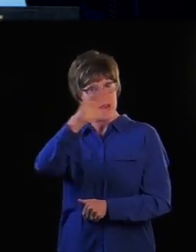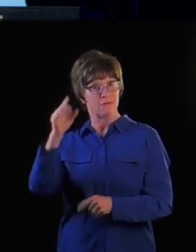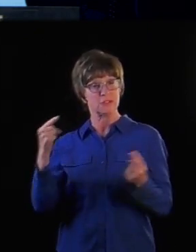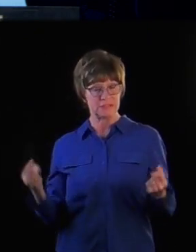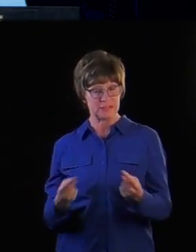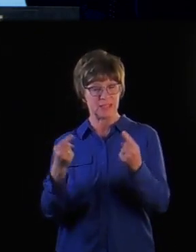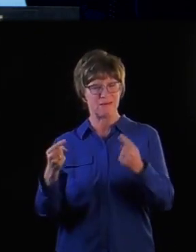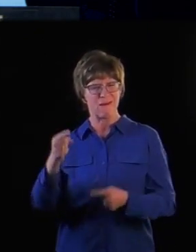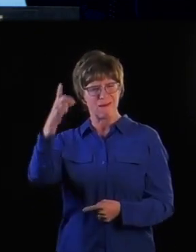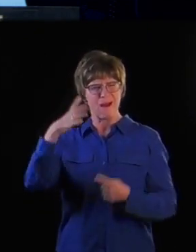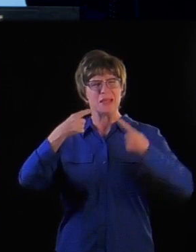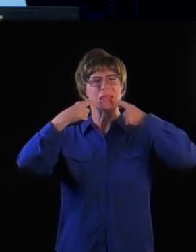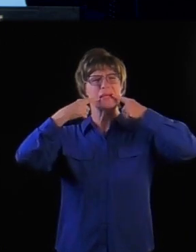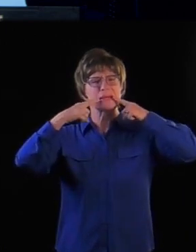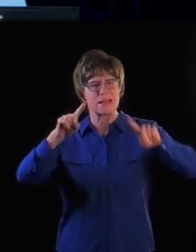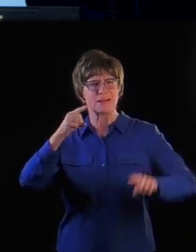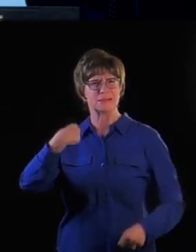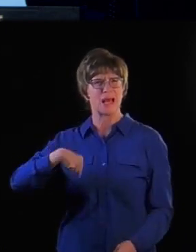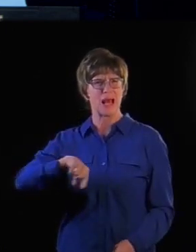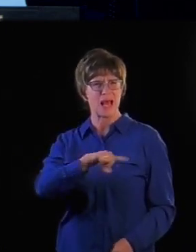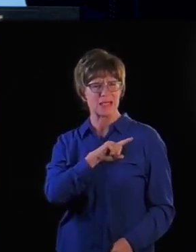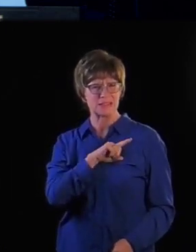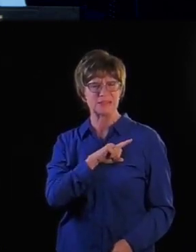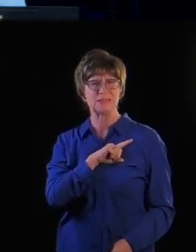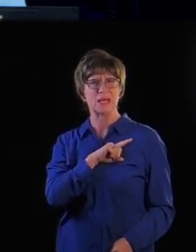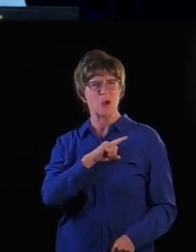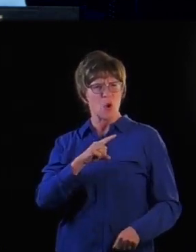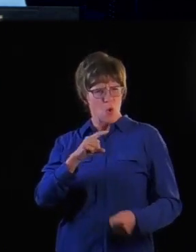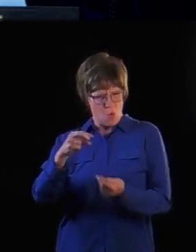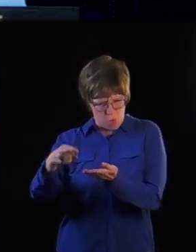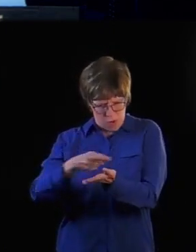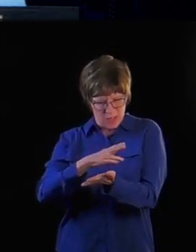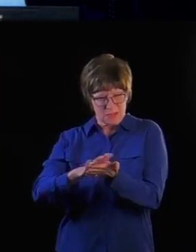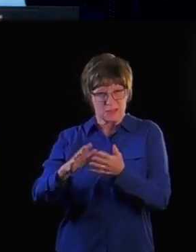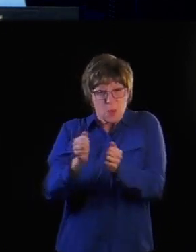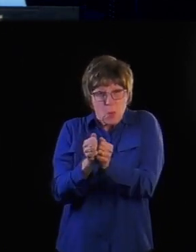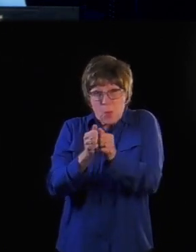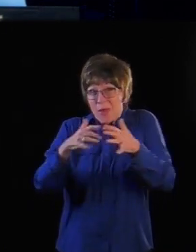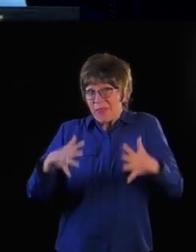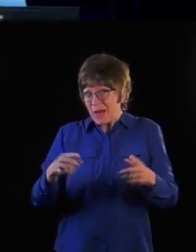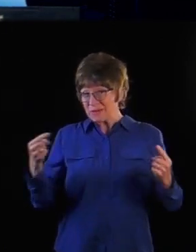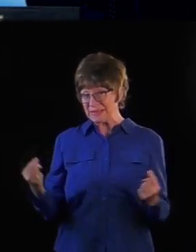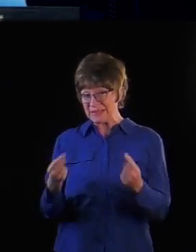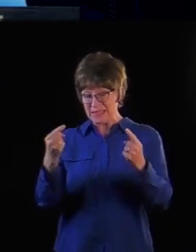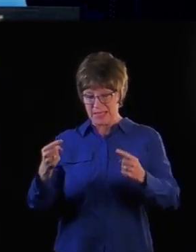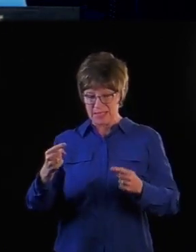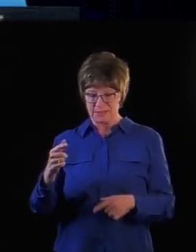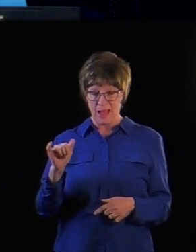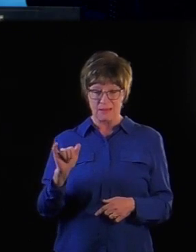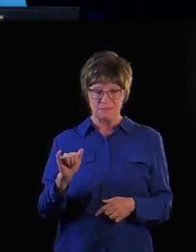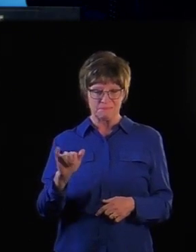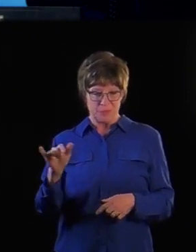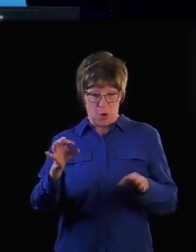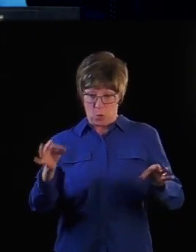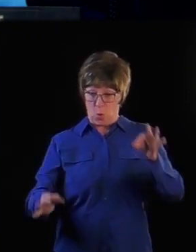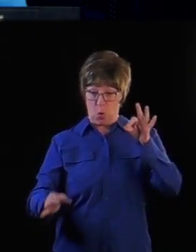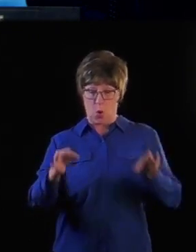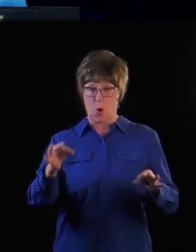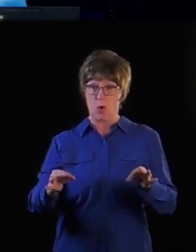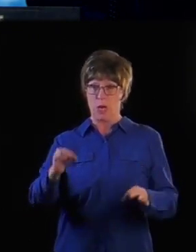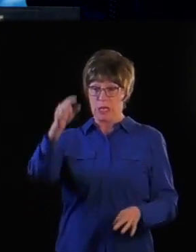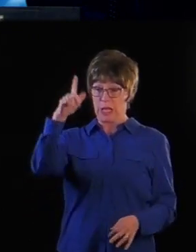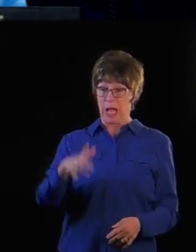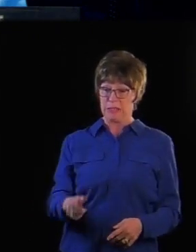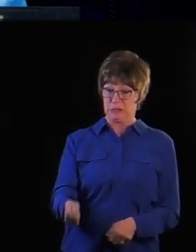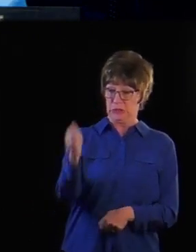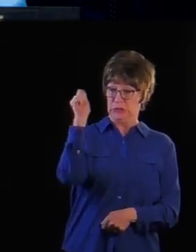us justified. God declares us without sin. It's a courtroom scene incident where God, who is the judge, he's about